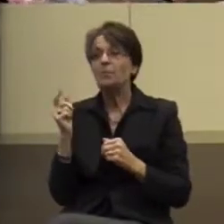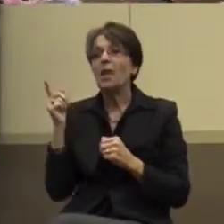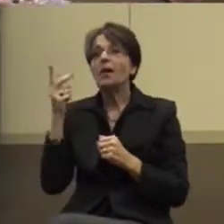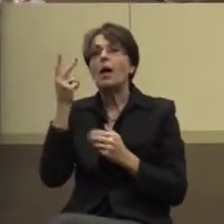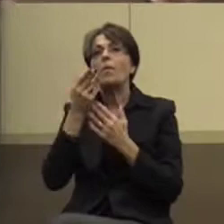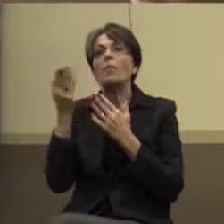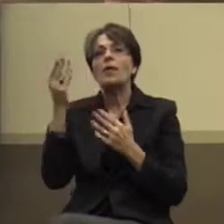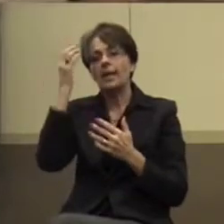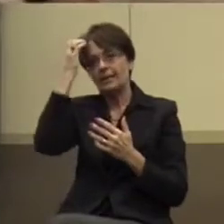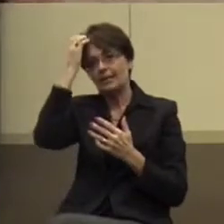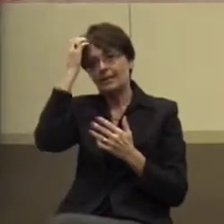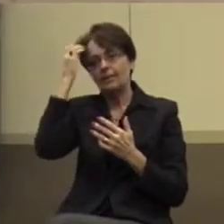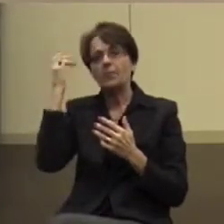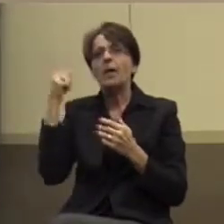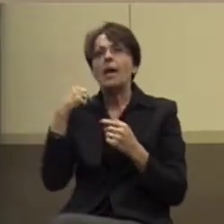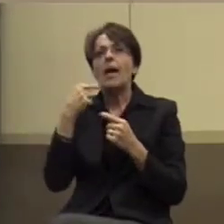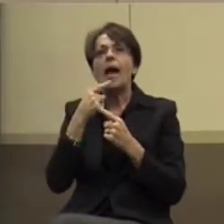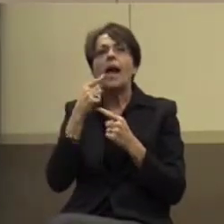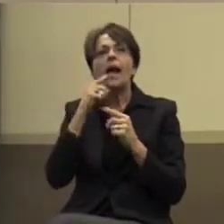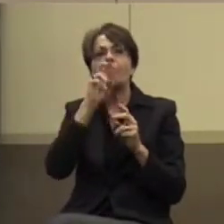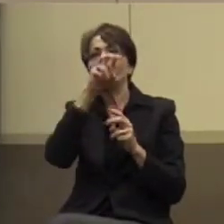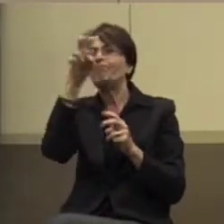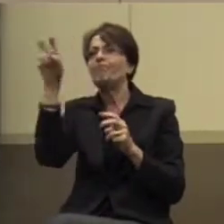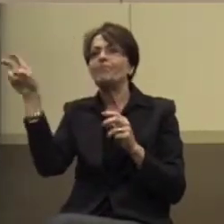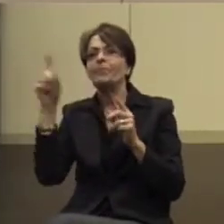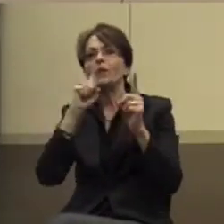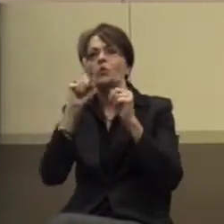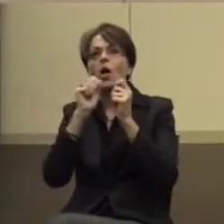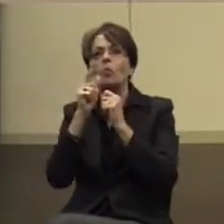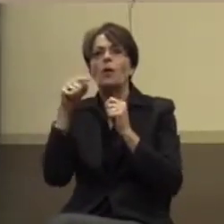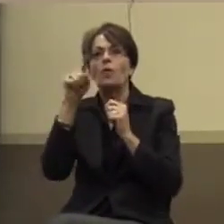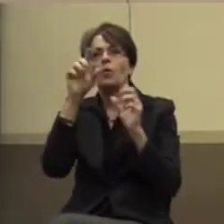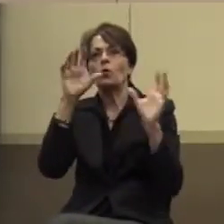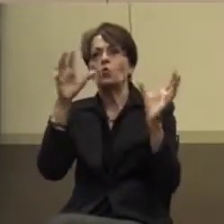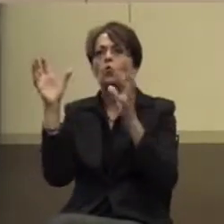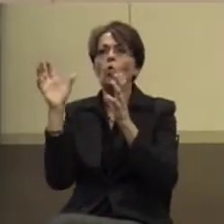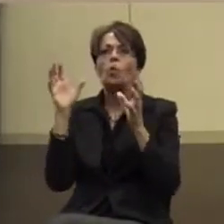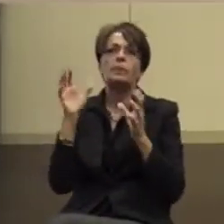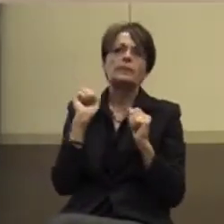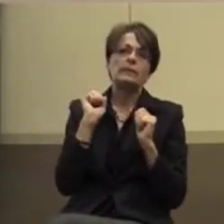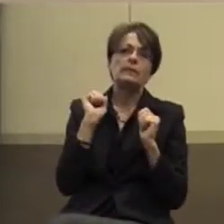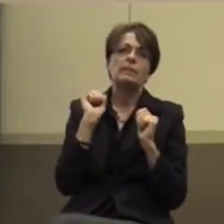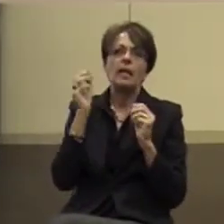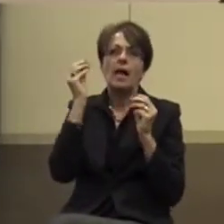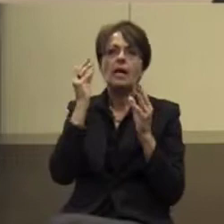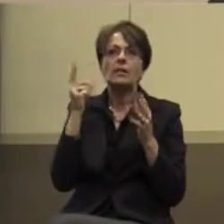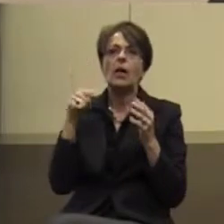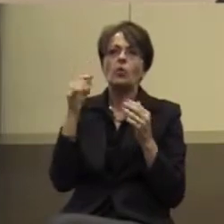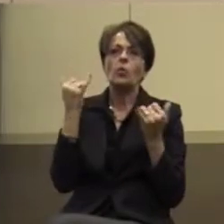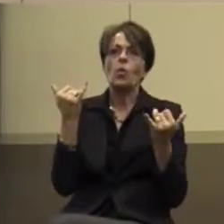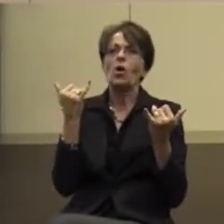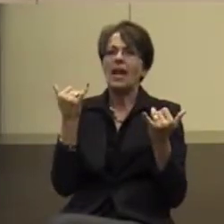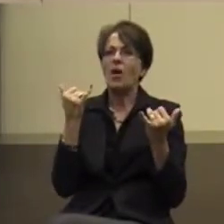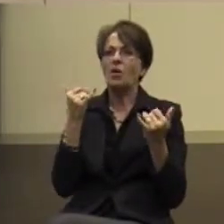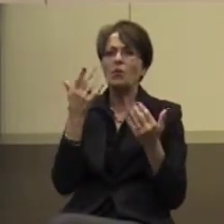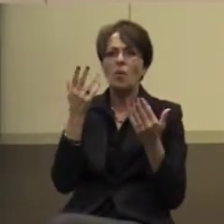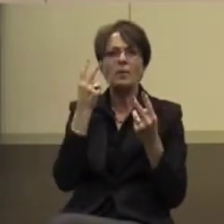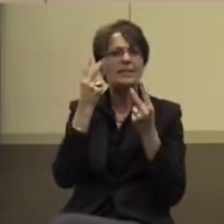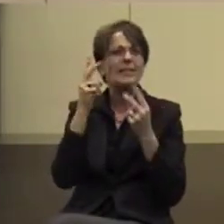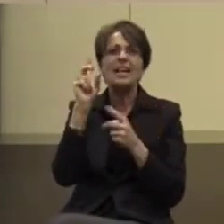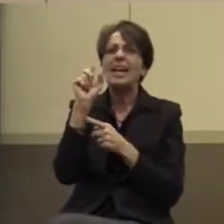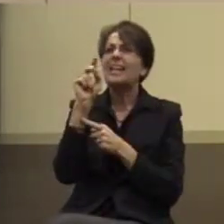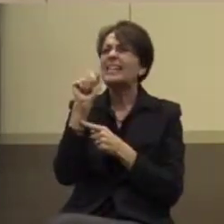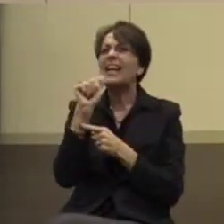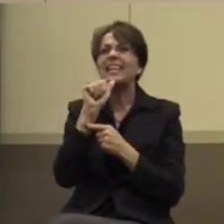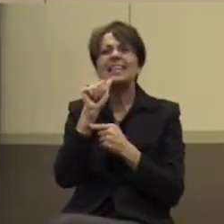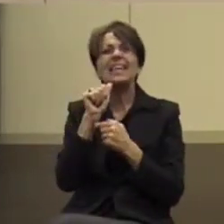A couple things that I got around and told a couple groups, which I'll tell all of you now that you've probably seen that sometimes that data